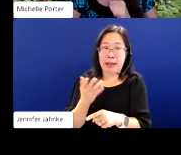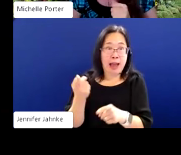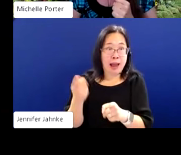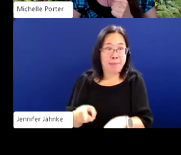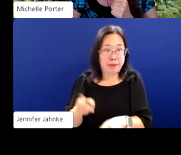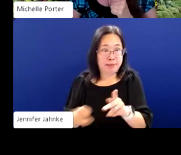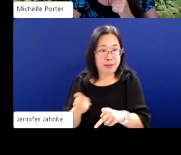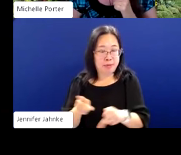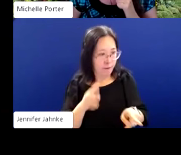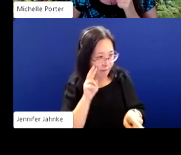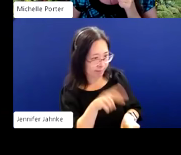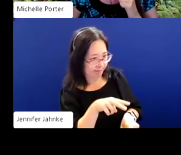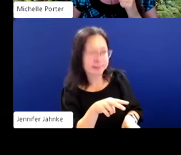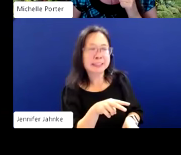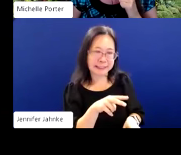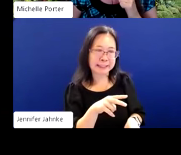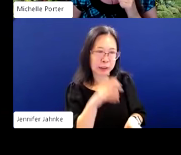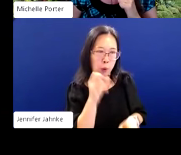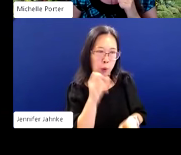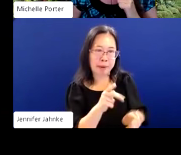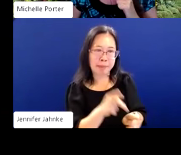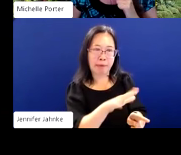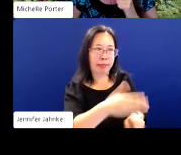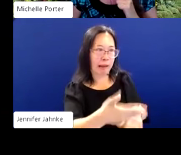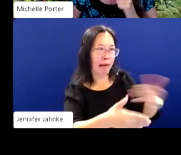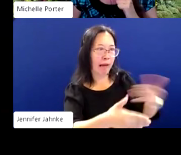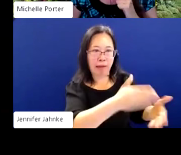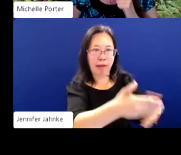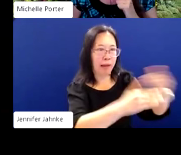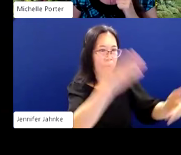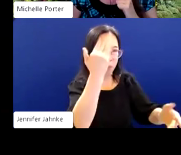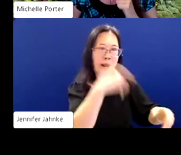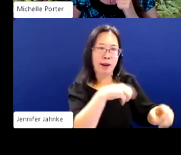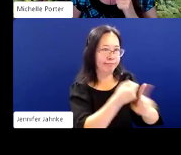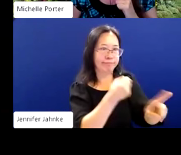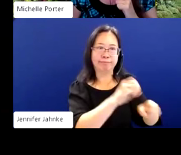that older people were dying of COVID.